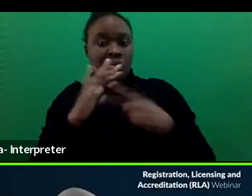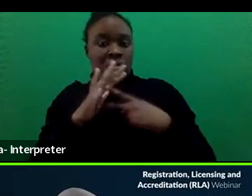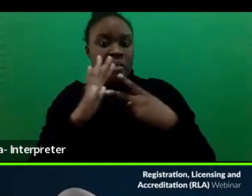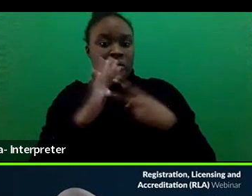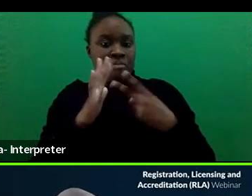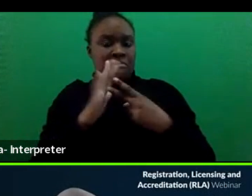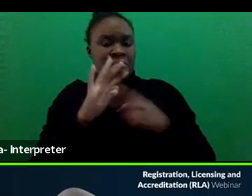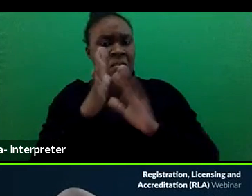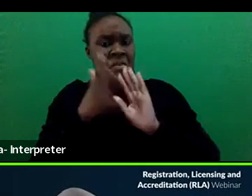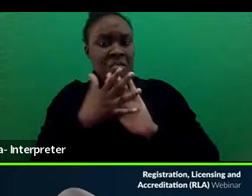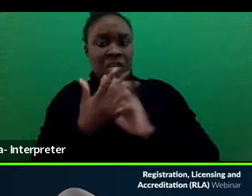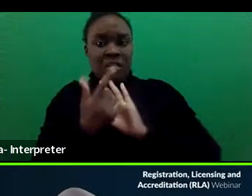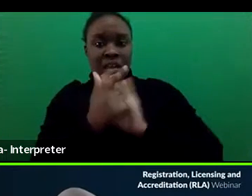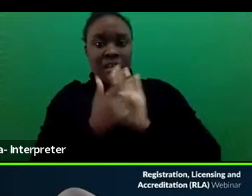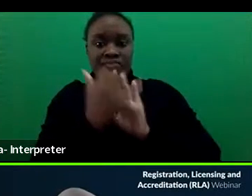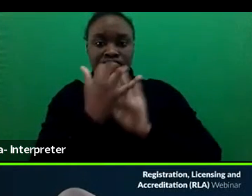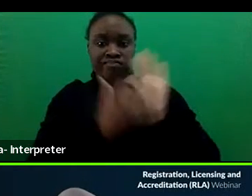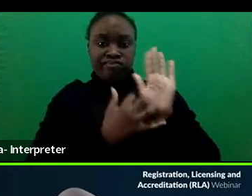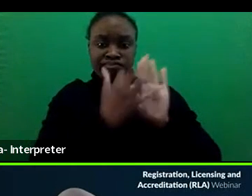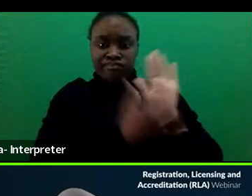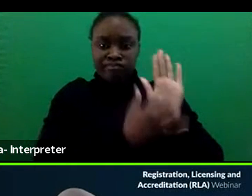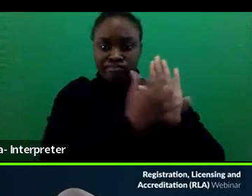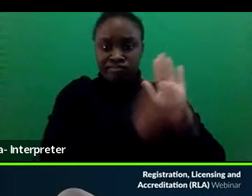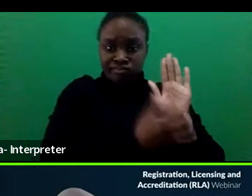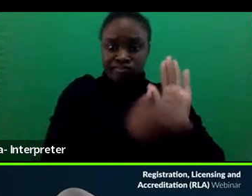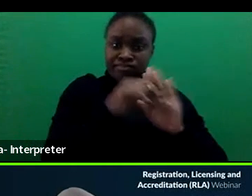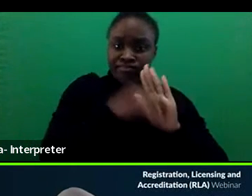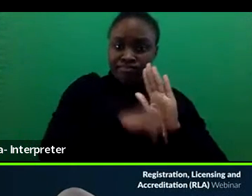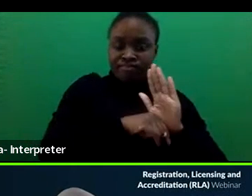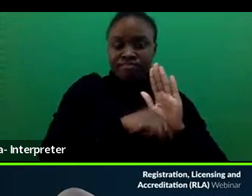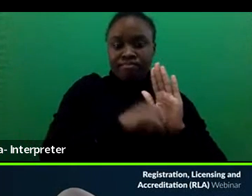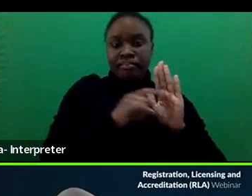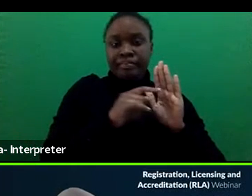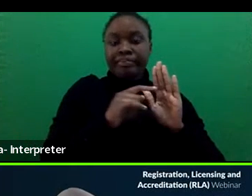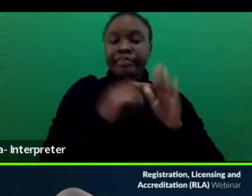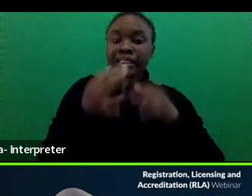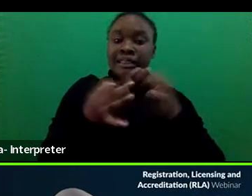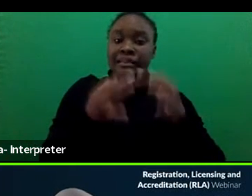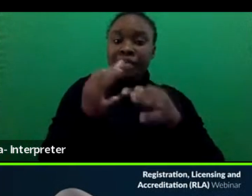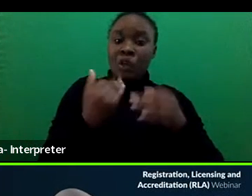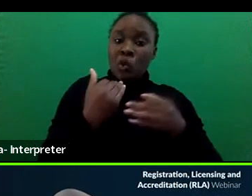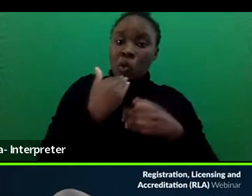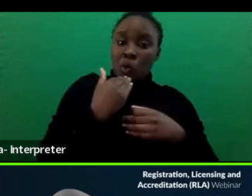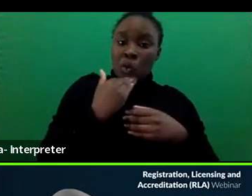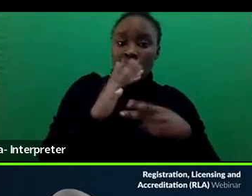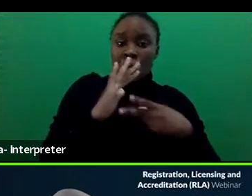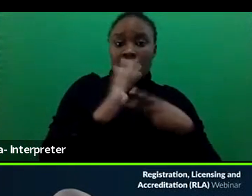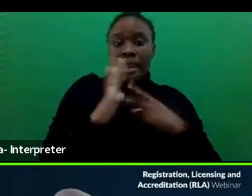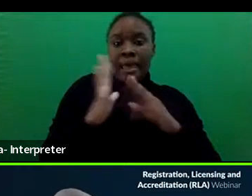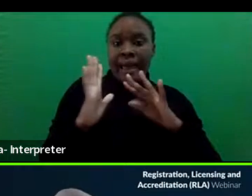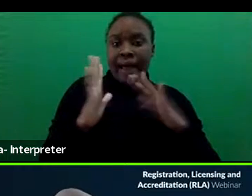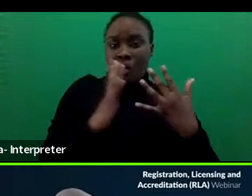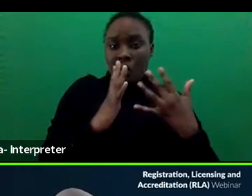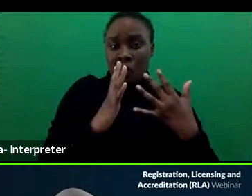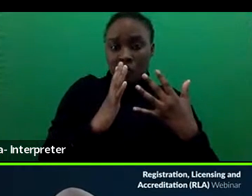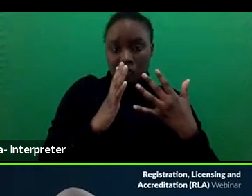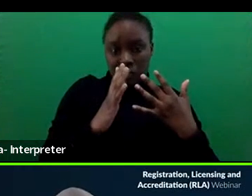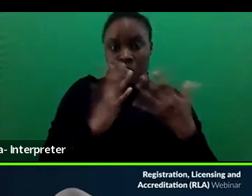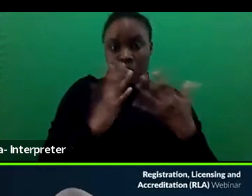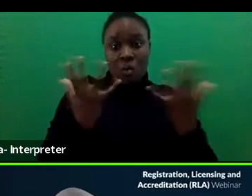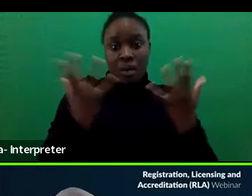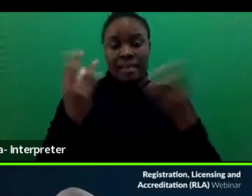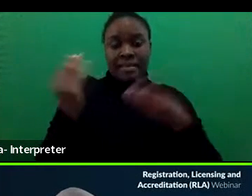the Act in detail elaborates on who and how as well in the supply chain